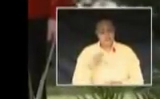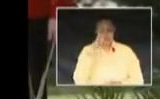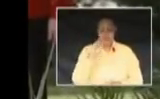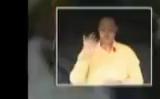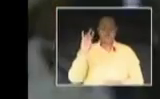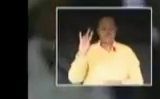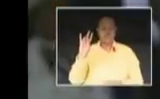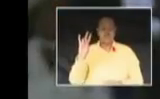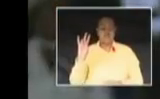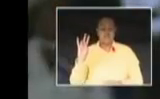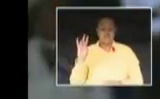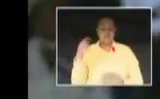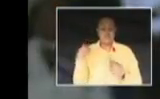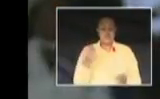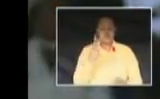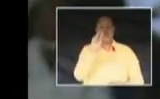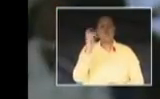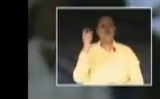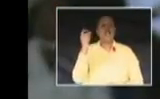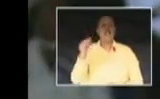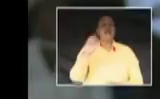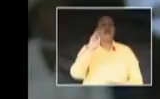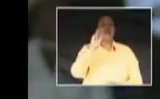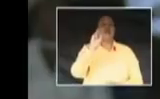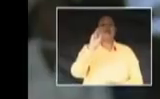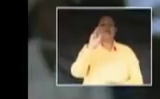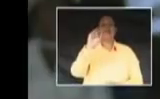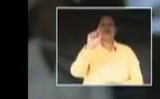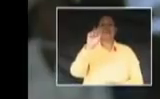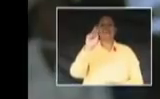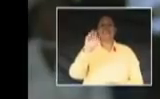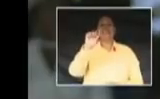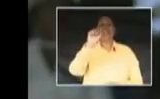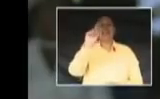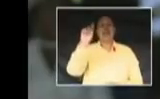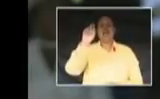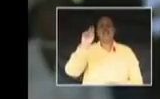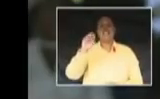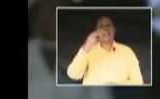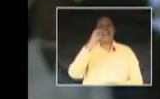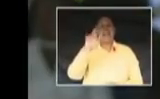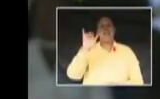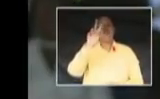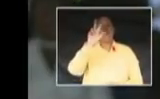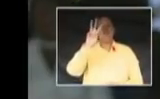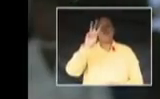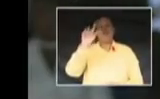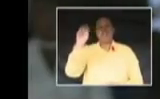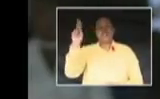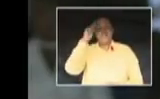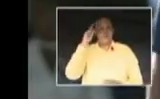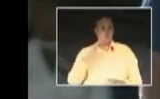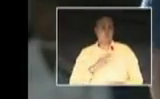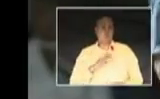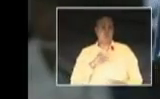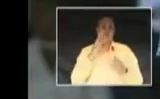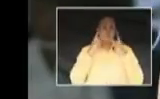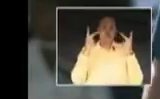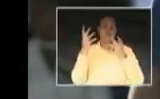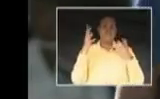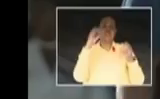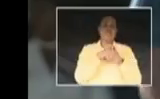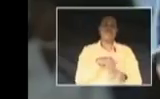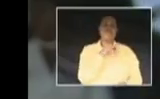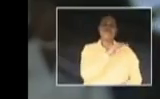2007 Mrs. until Maxine 2011. Antoinette Henry Wilson for outstanding public service.